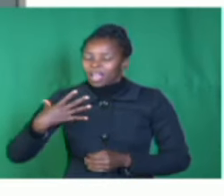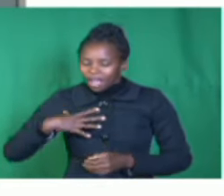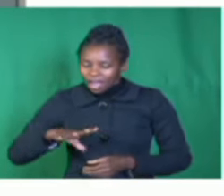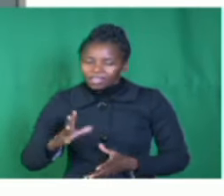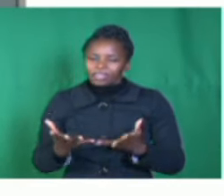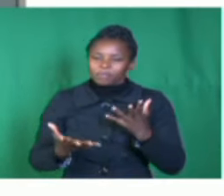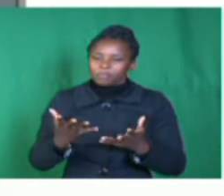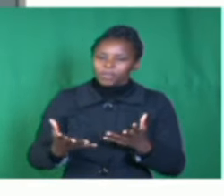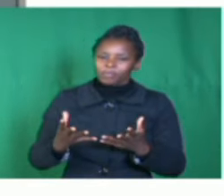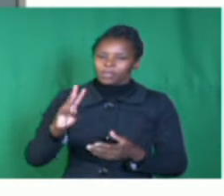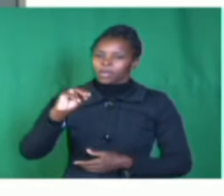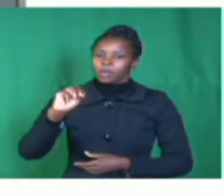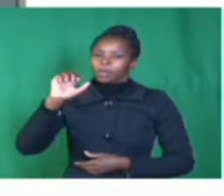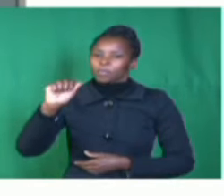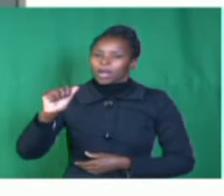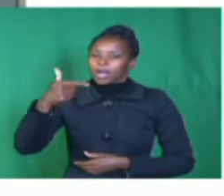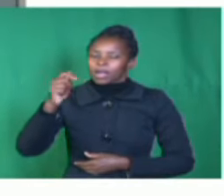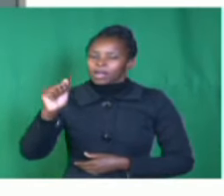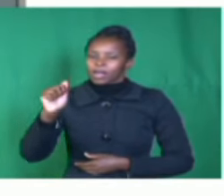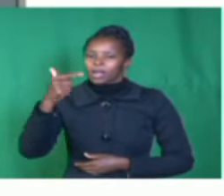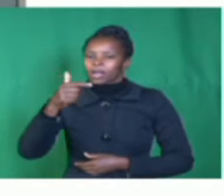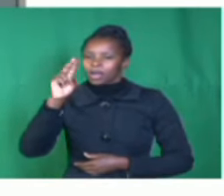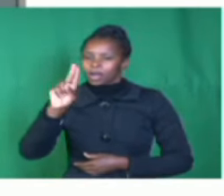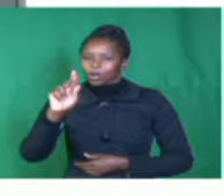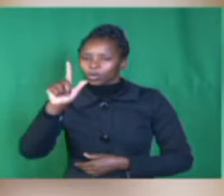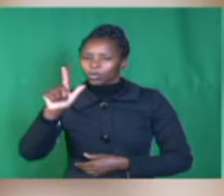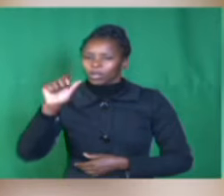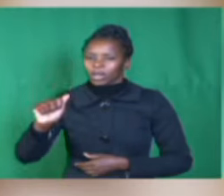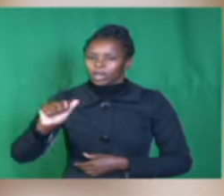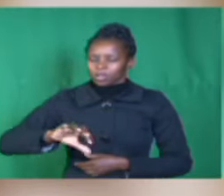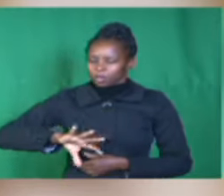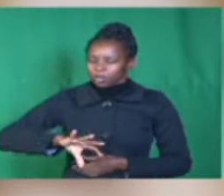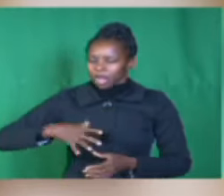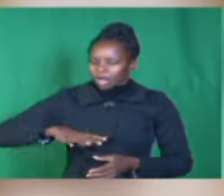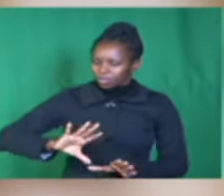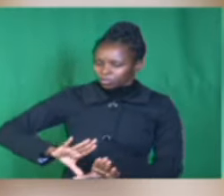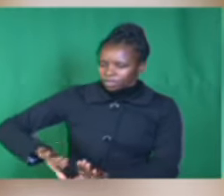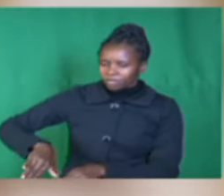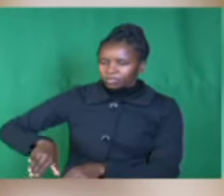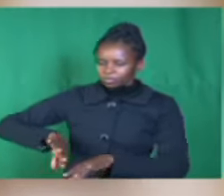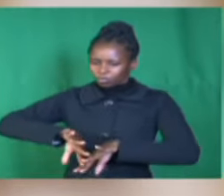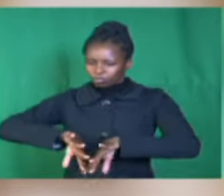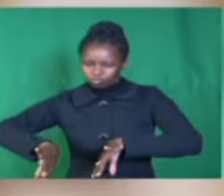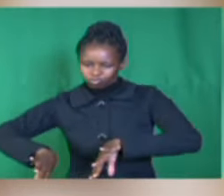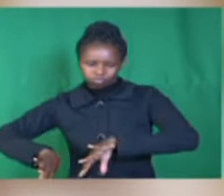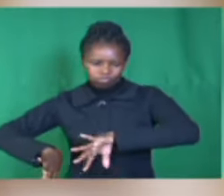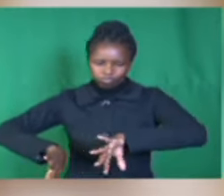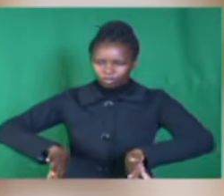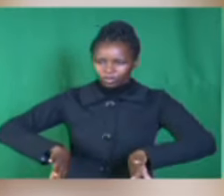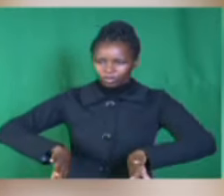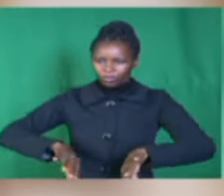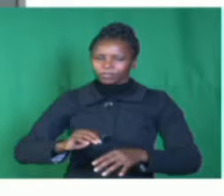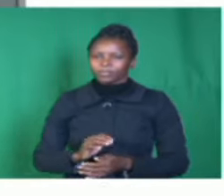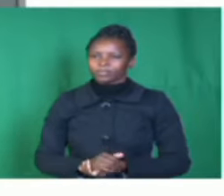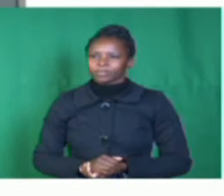left this side, some will be left this side. In that case, they were split,